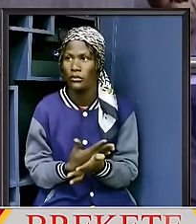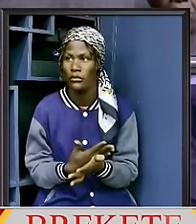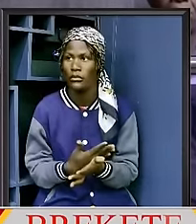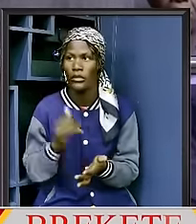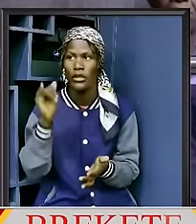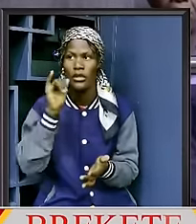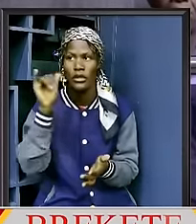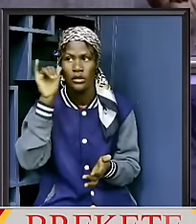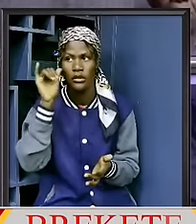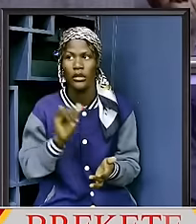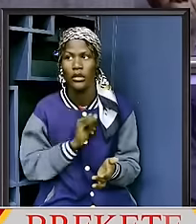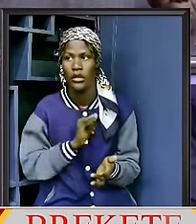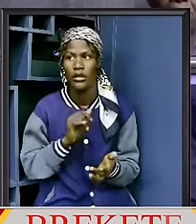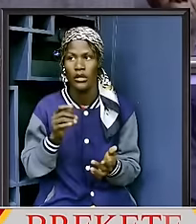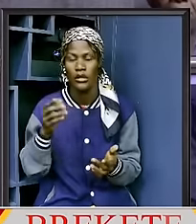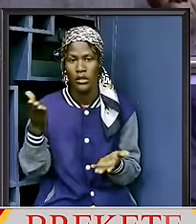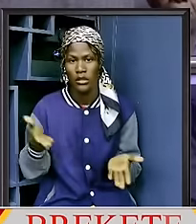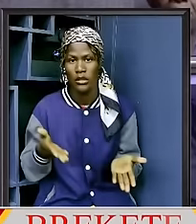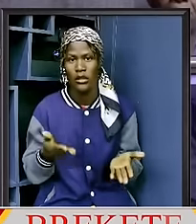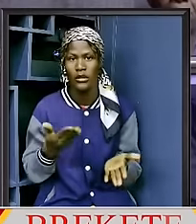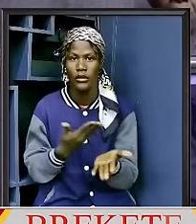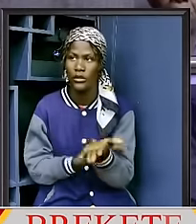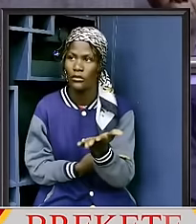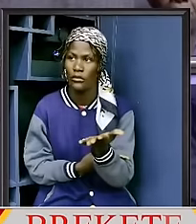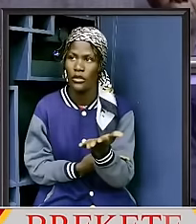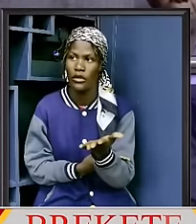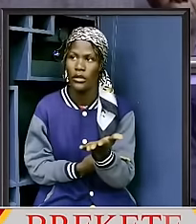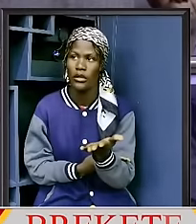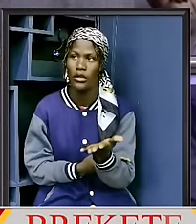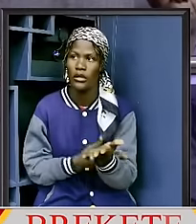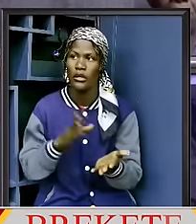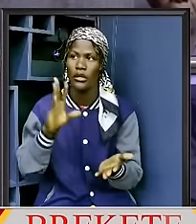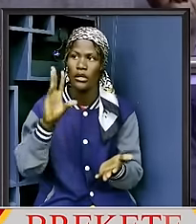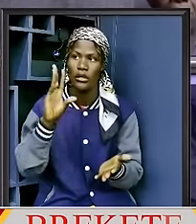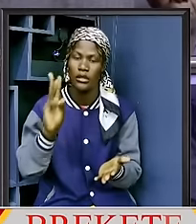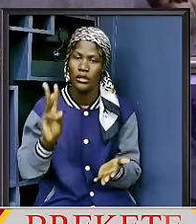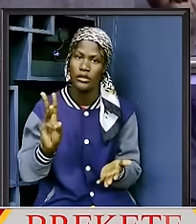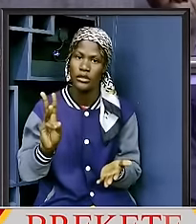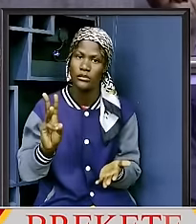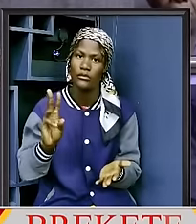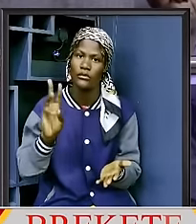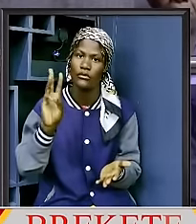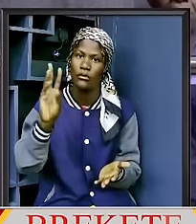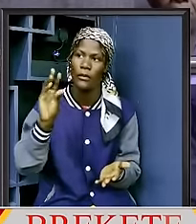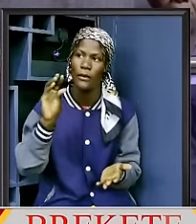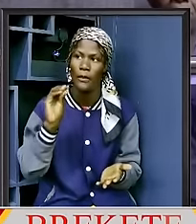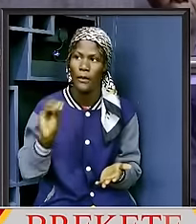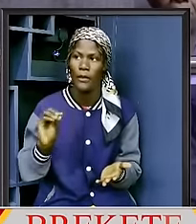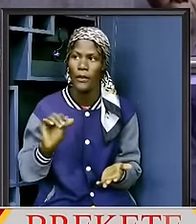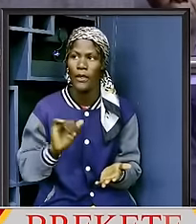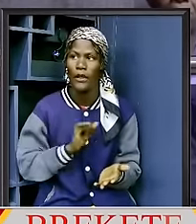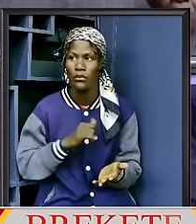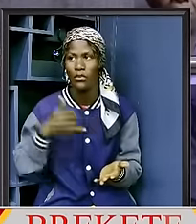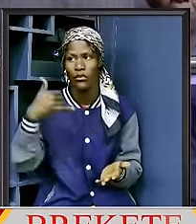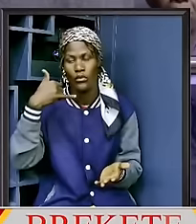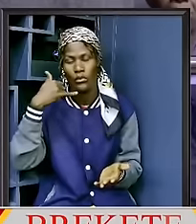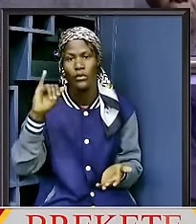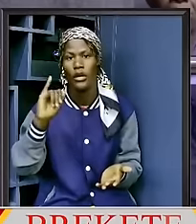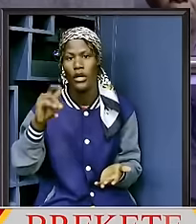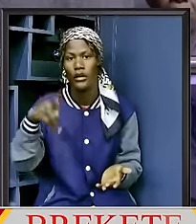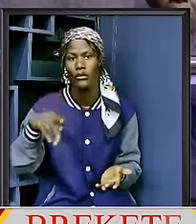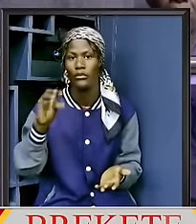was there in the morning around 6:30. And I said, this case is not from here. that let me call my IPO because my